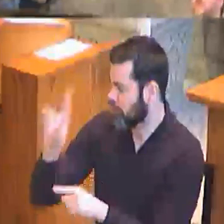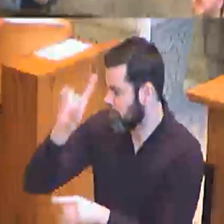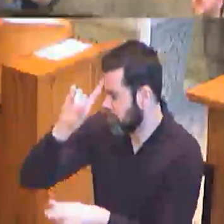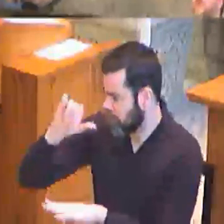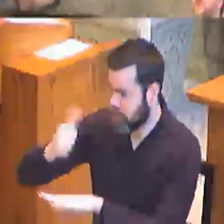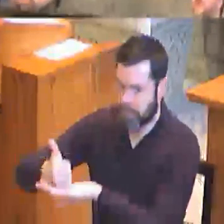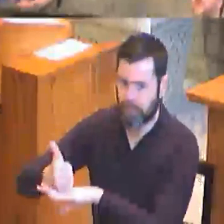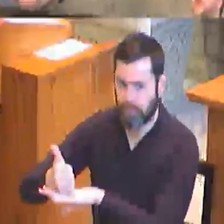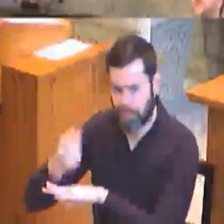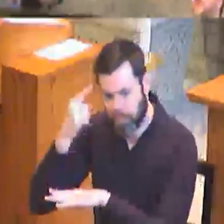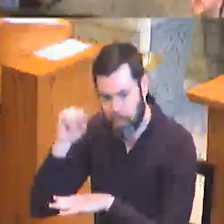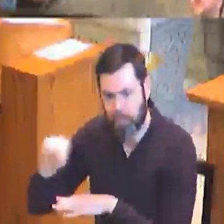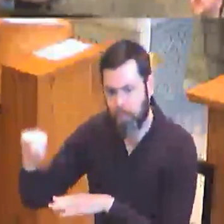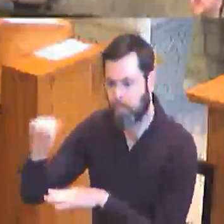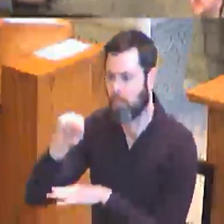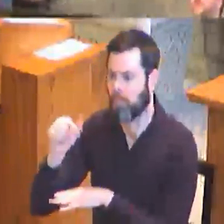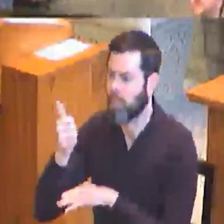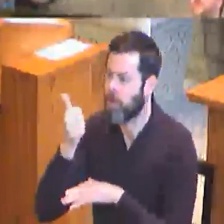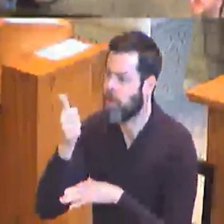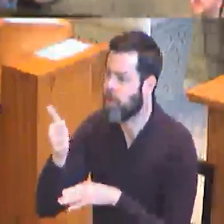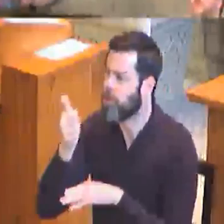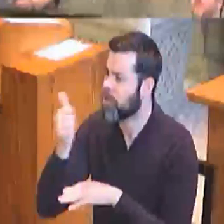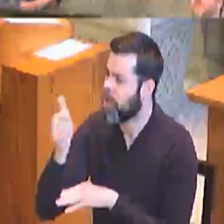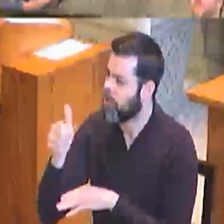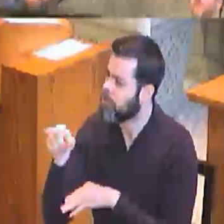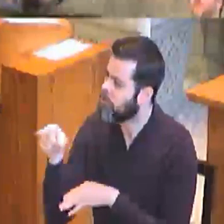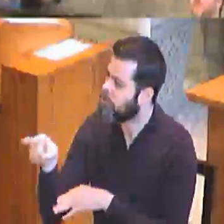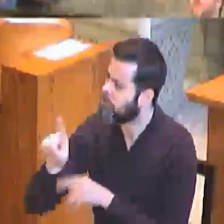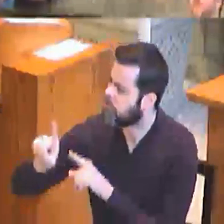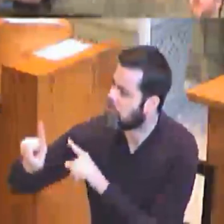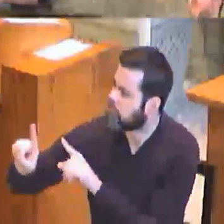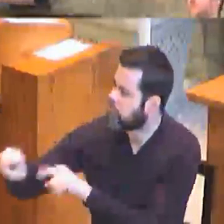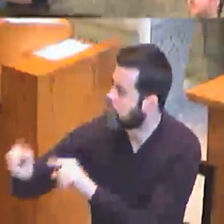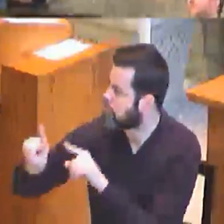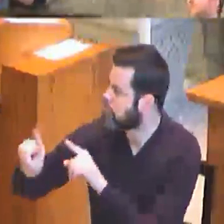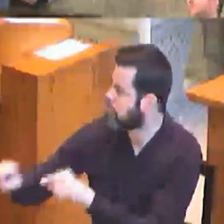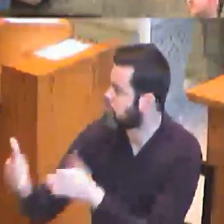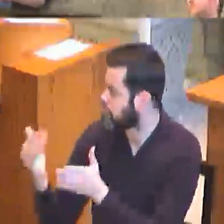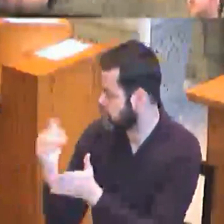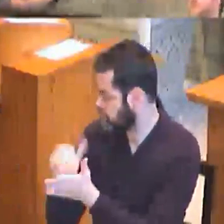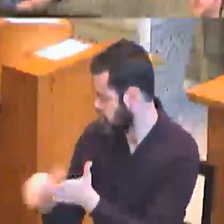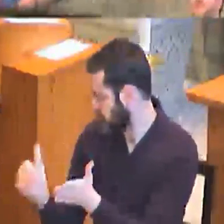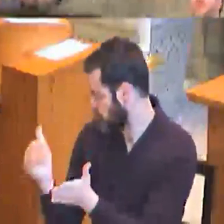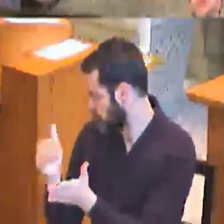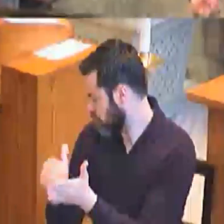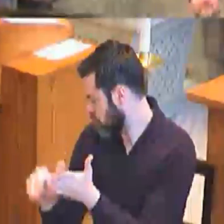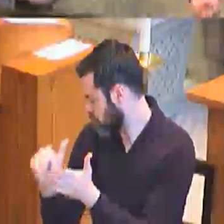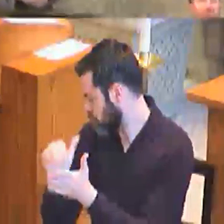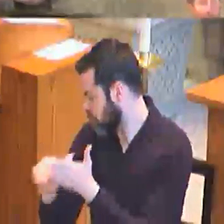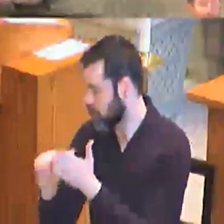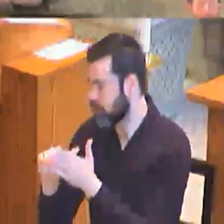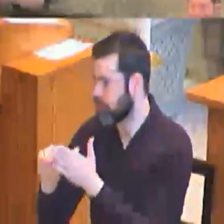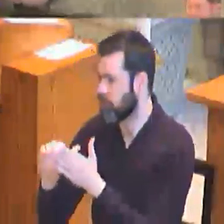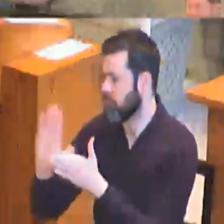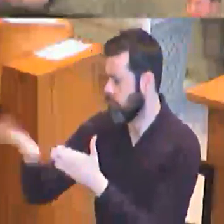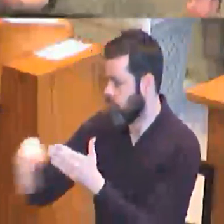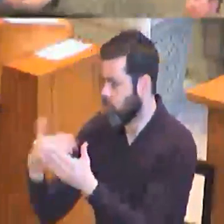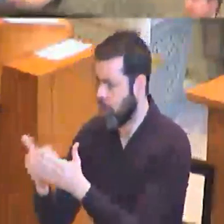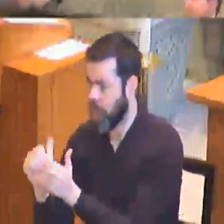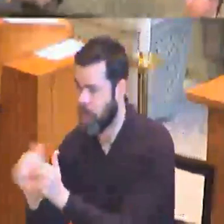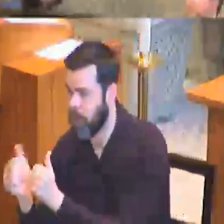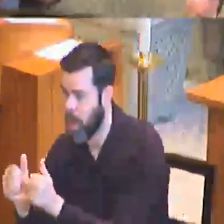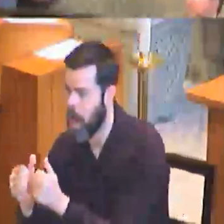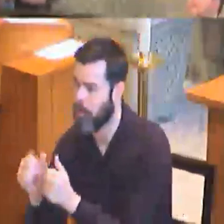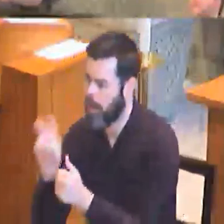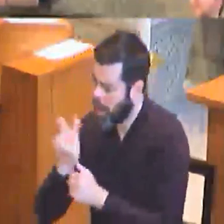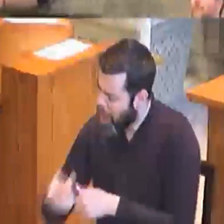Don't be a stranger, you can live there all the time. In order to get there, you don't have to travel